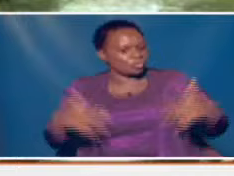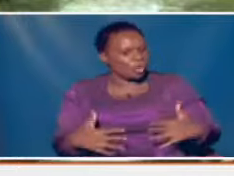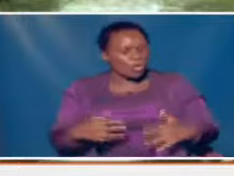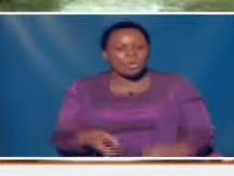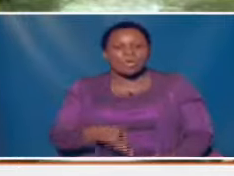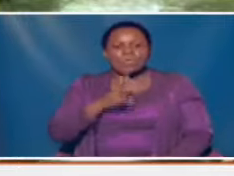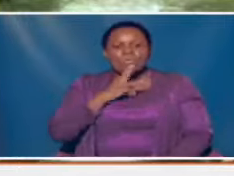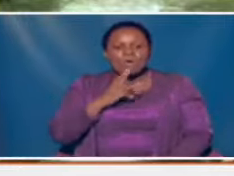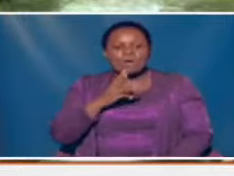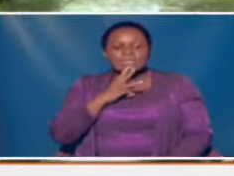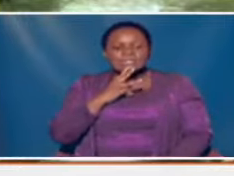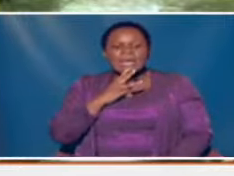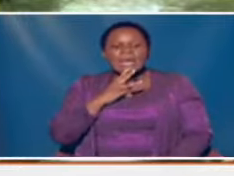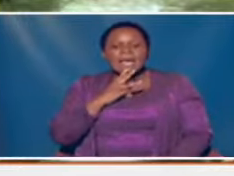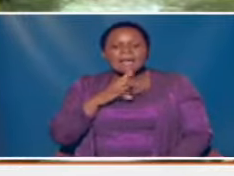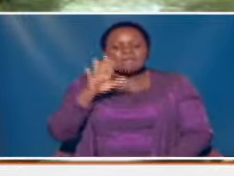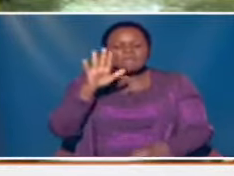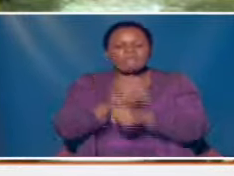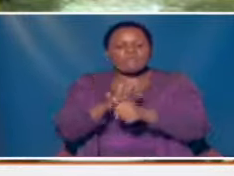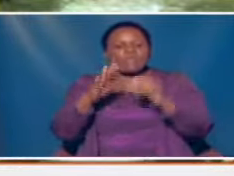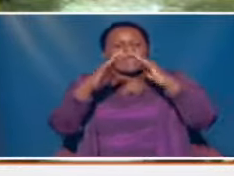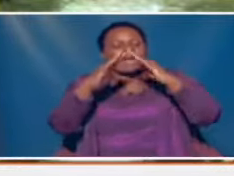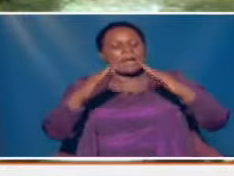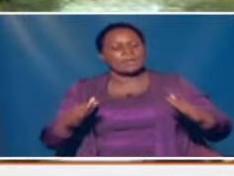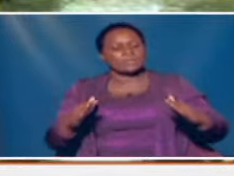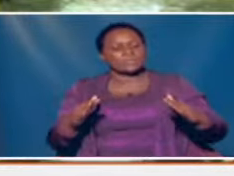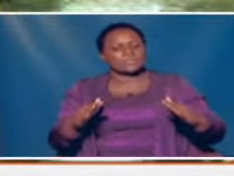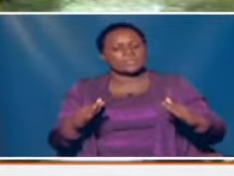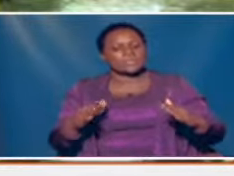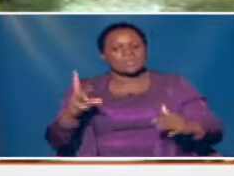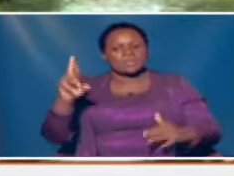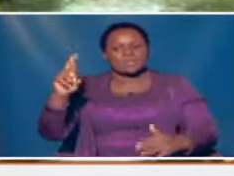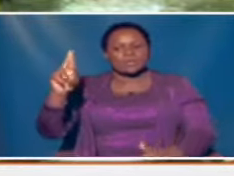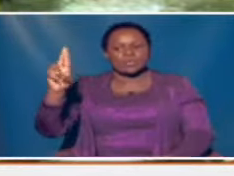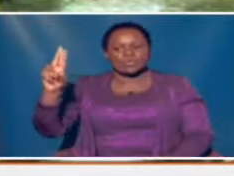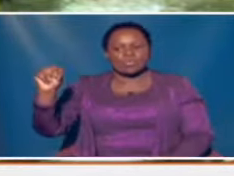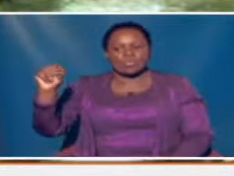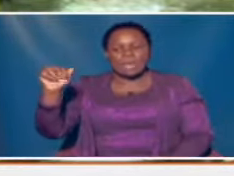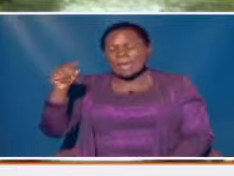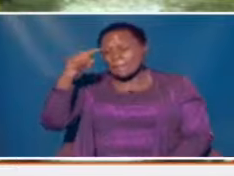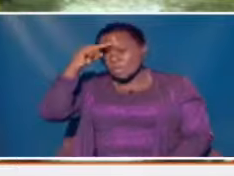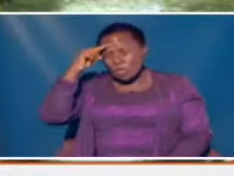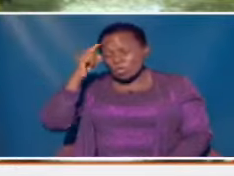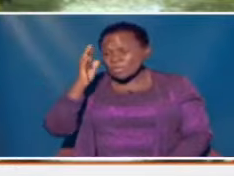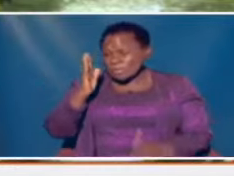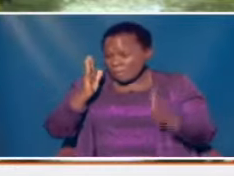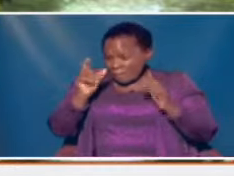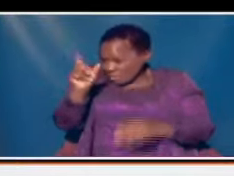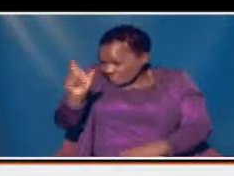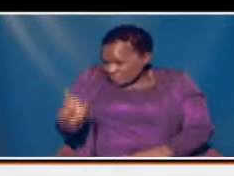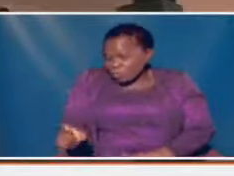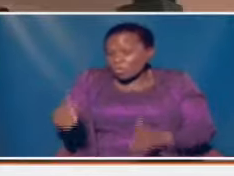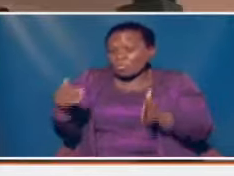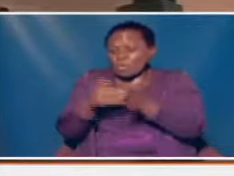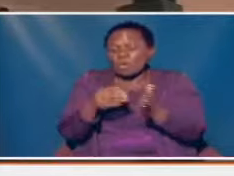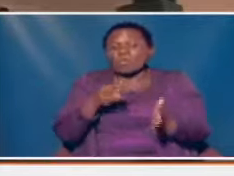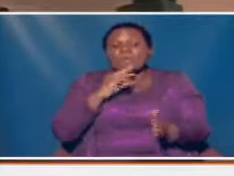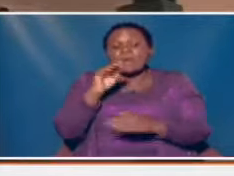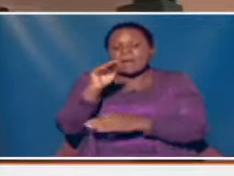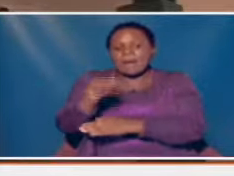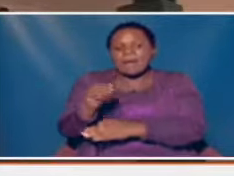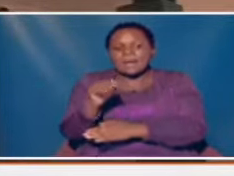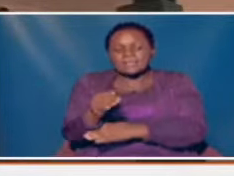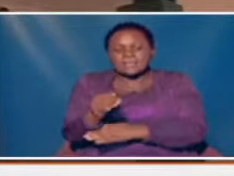hearing that houses are flooding on this section of Runda. It must be because someone has blocked the waterways. They add